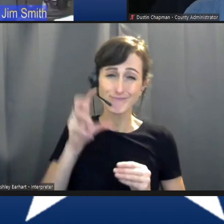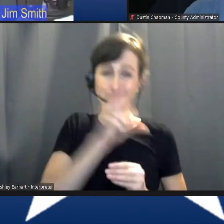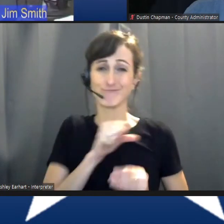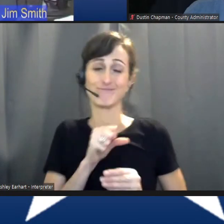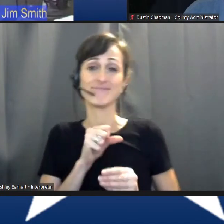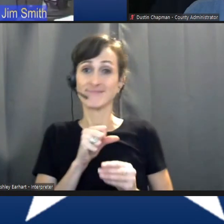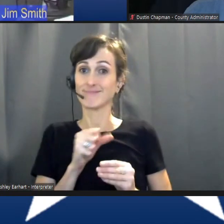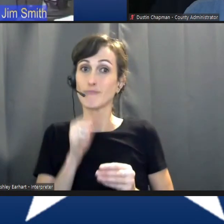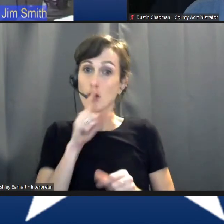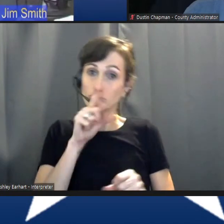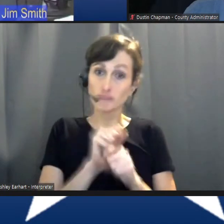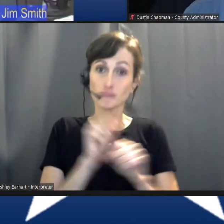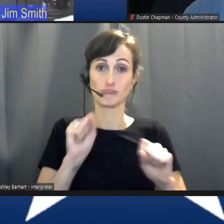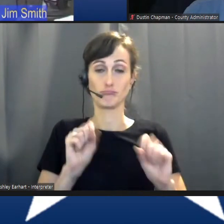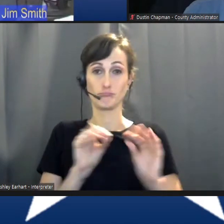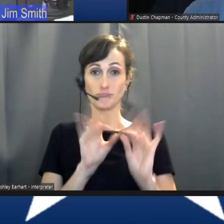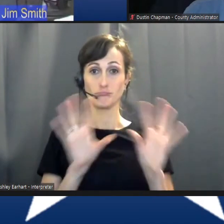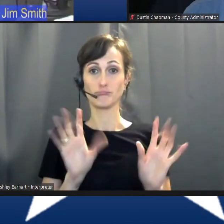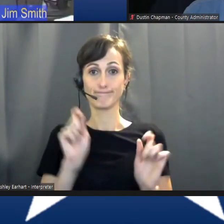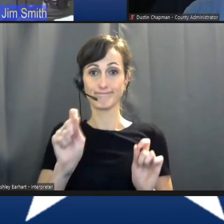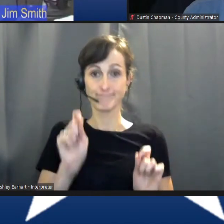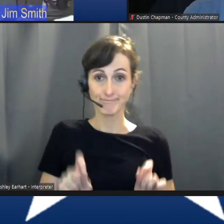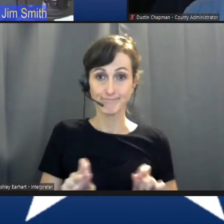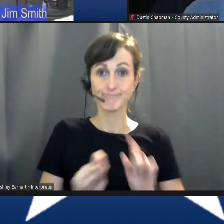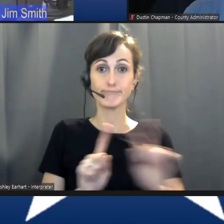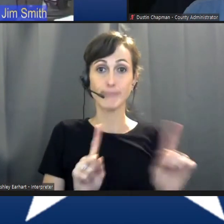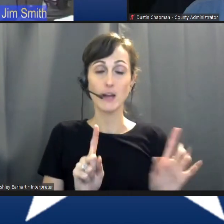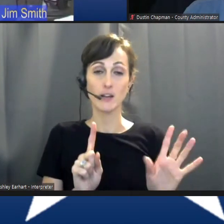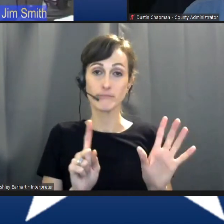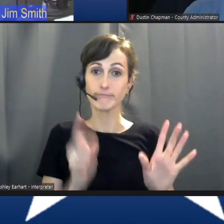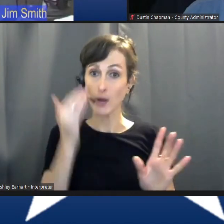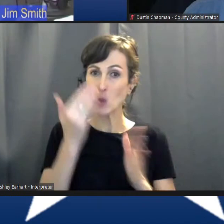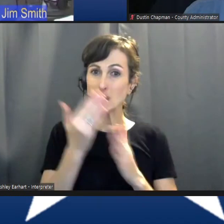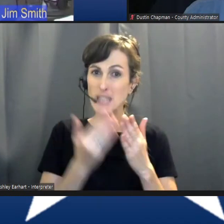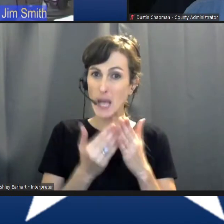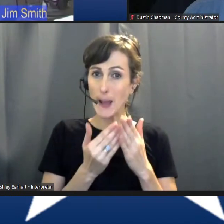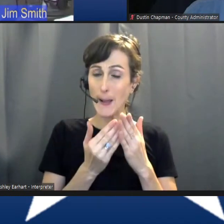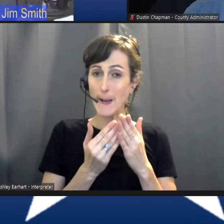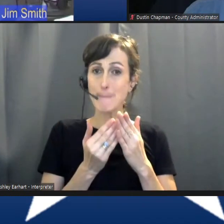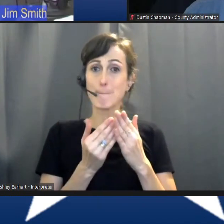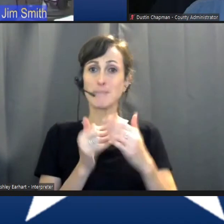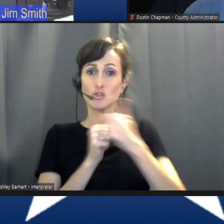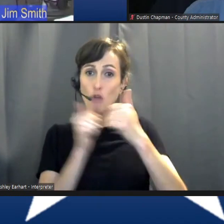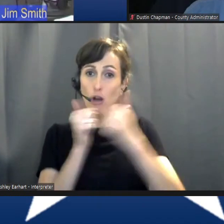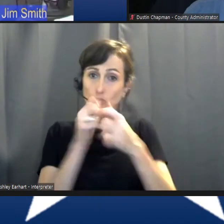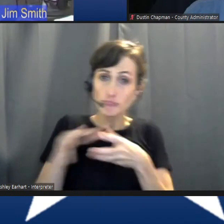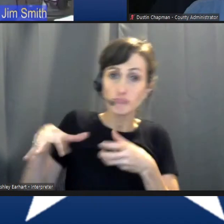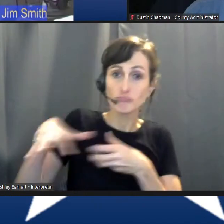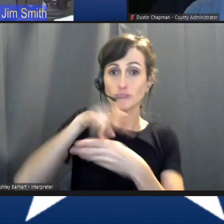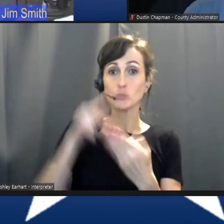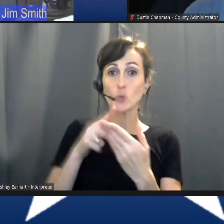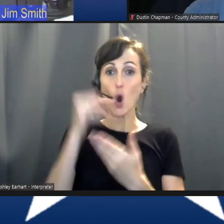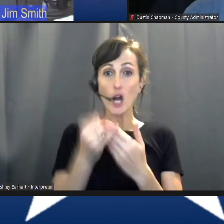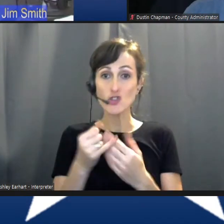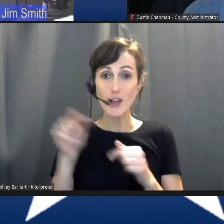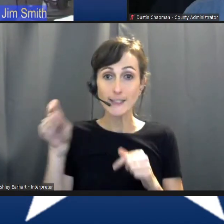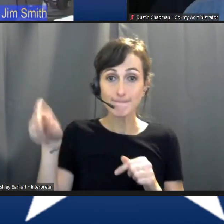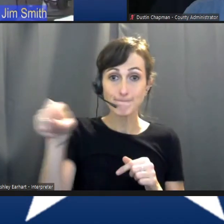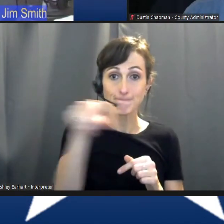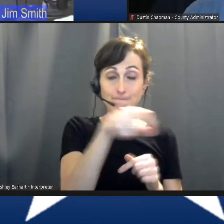that. I just know that there's some infrastructure projects out there in different parts of the county that'll